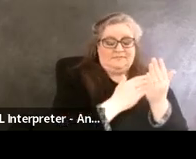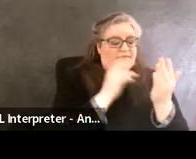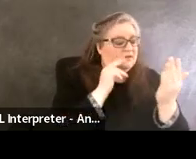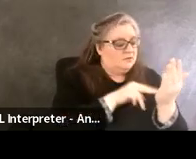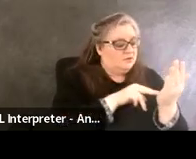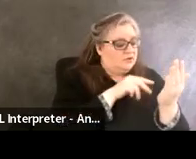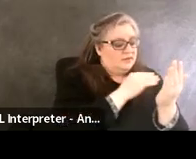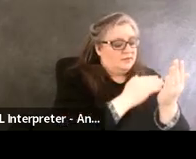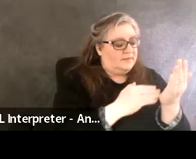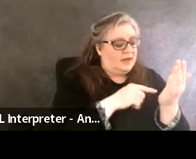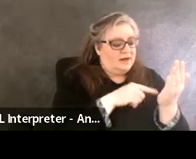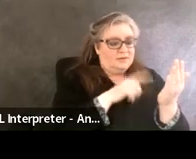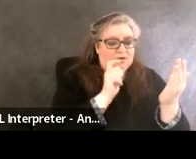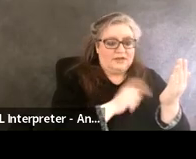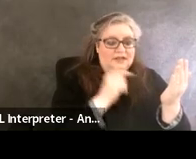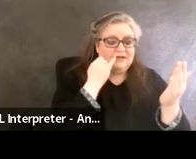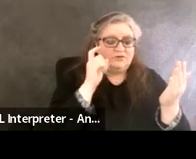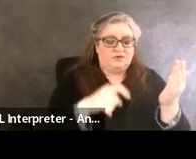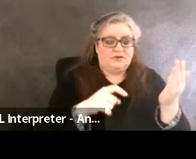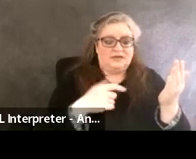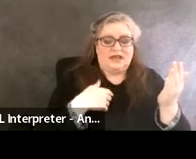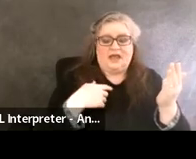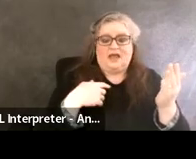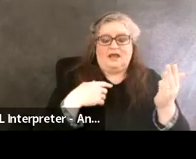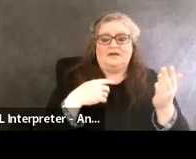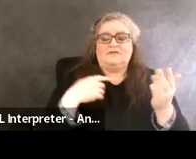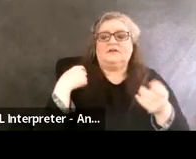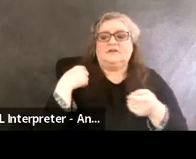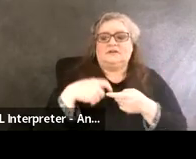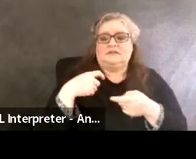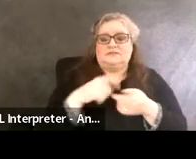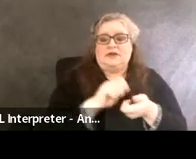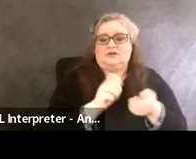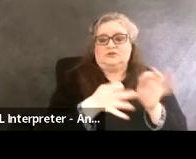of it, there's a place where you can click in case you need to have a Spanish language version of it.